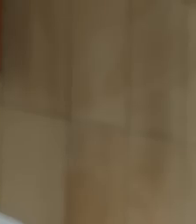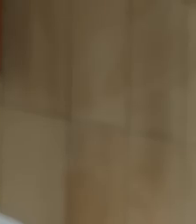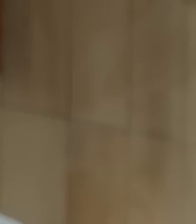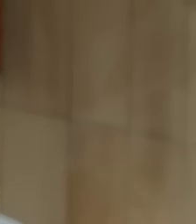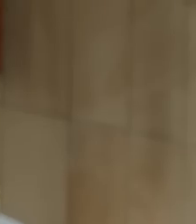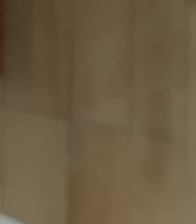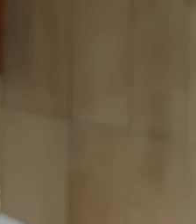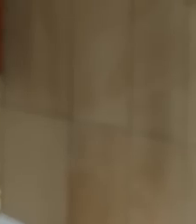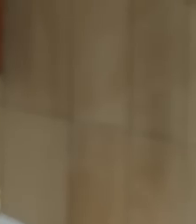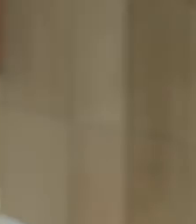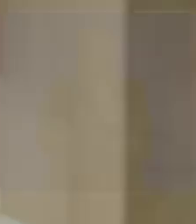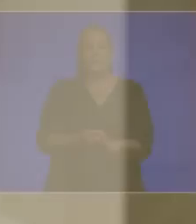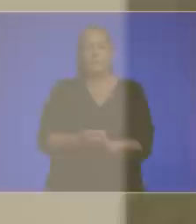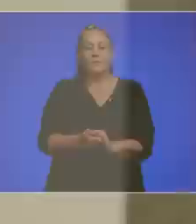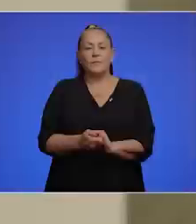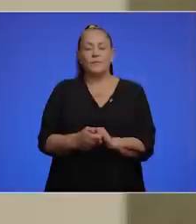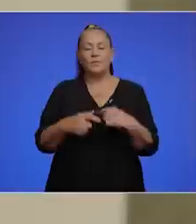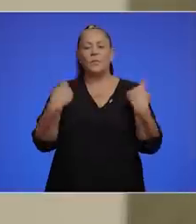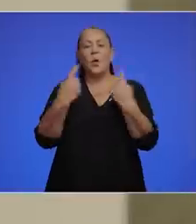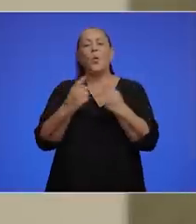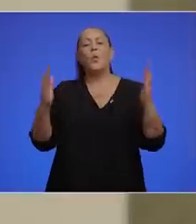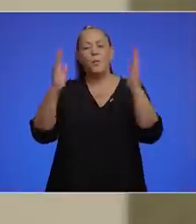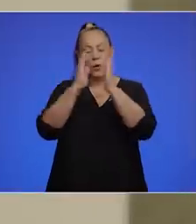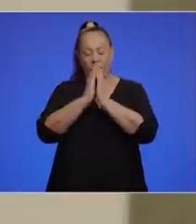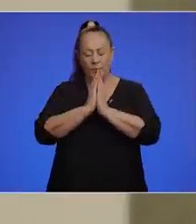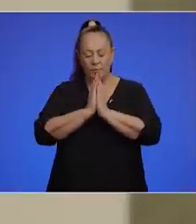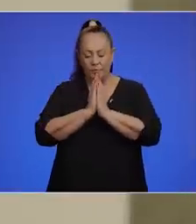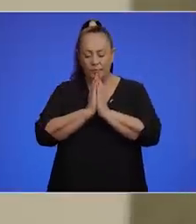God the Father. Amen. Let us pray.